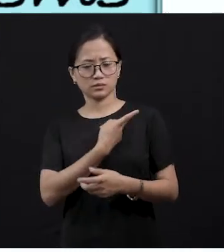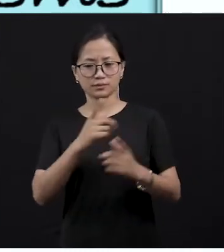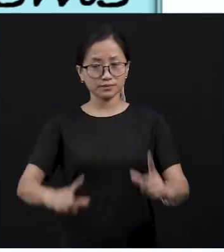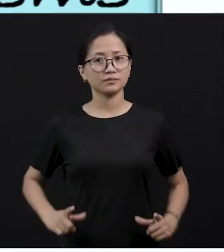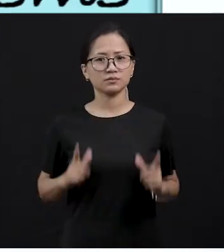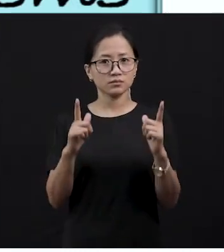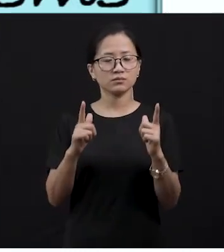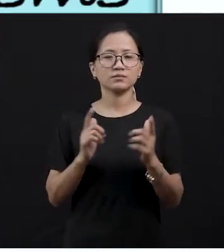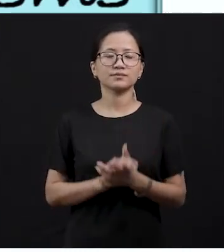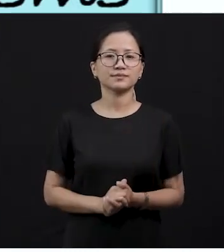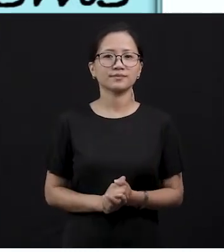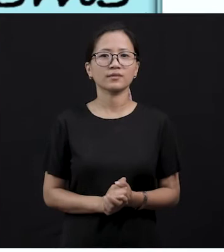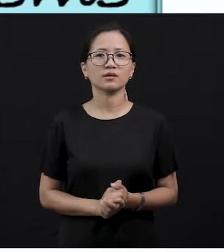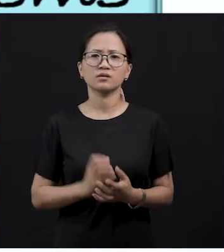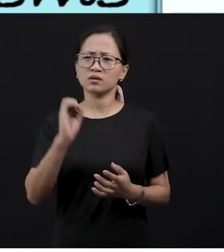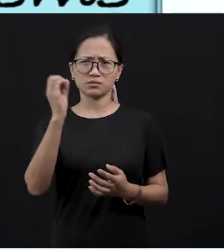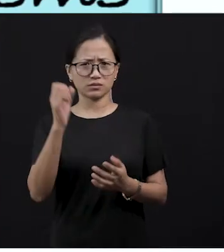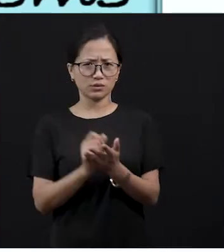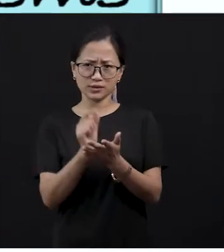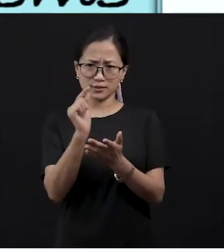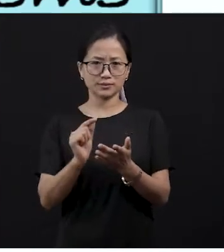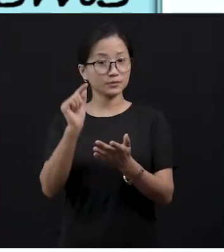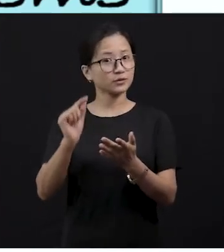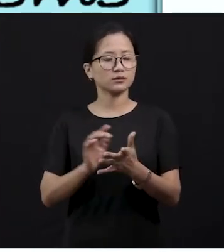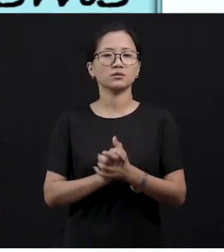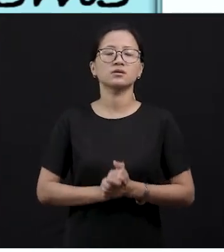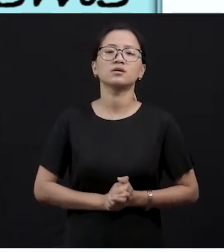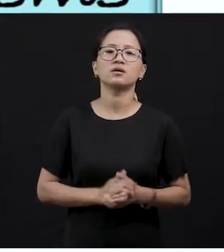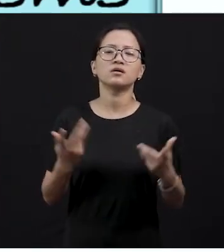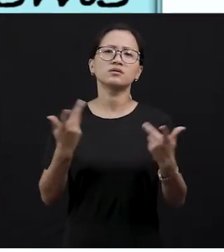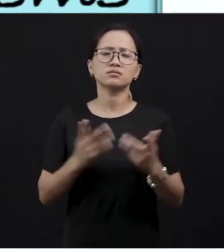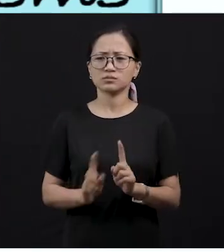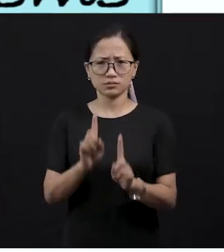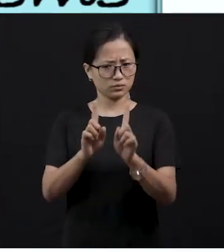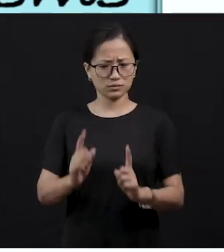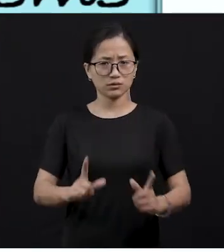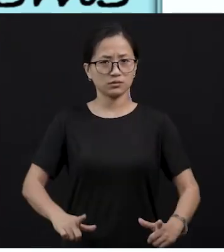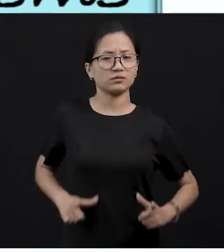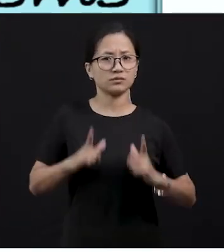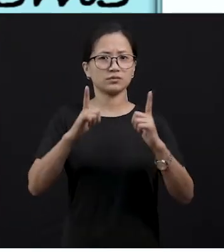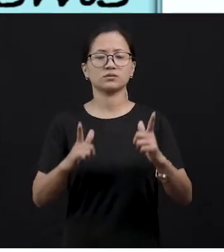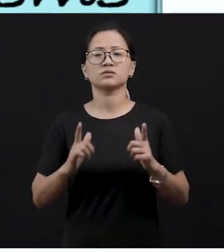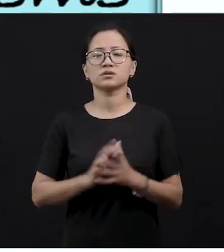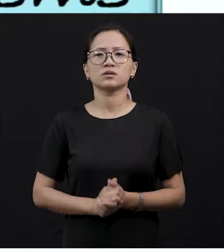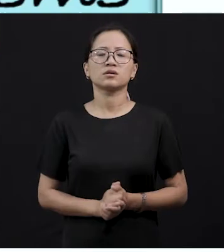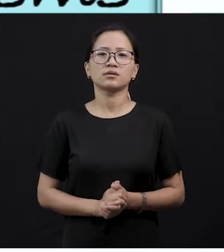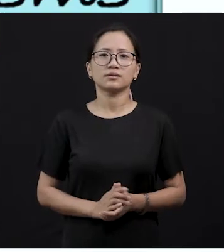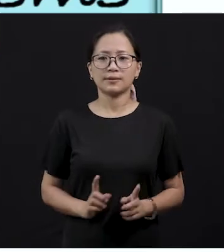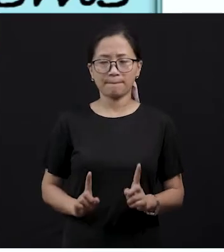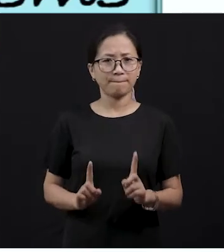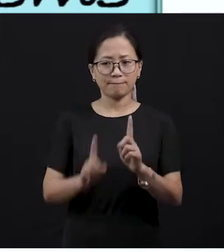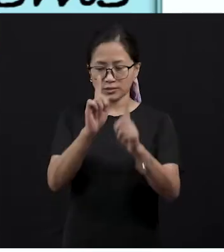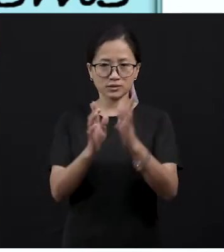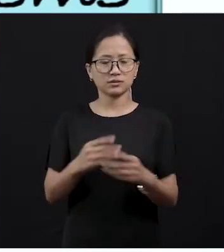the characteristics of organisms. How we say that plants are living, how we say that plants,